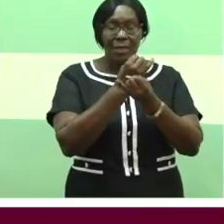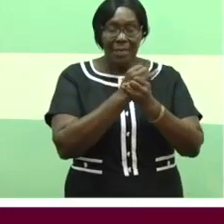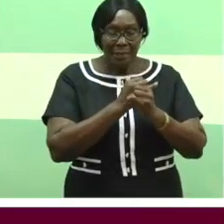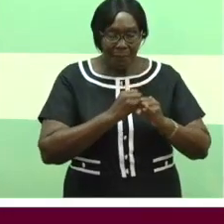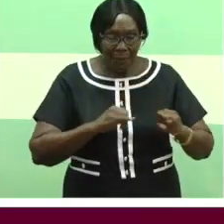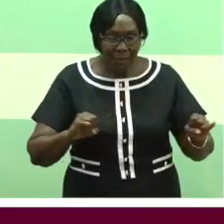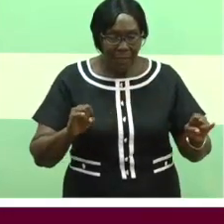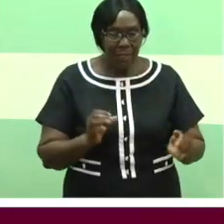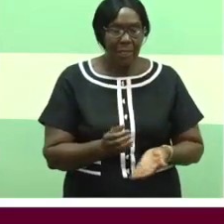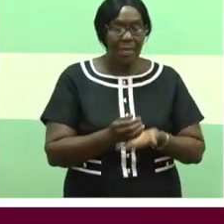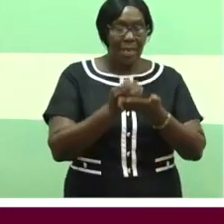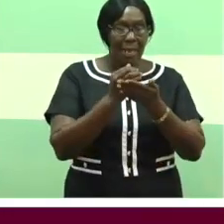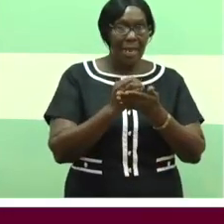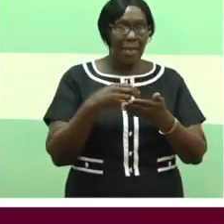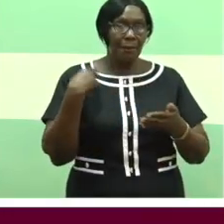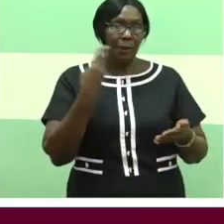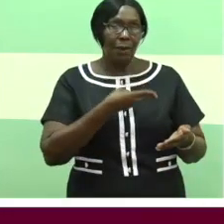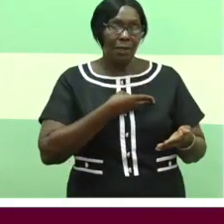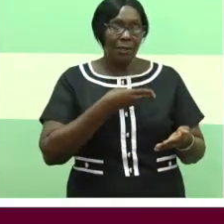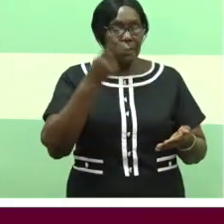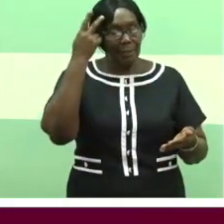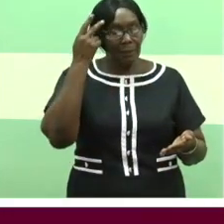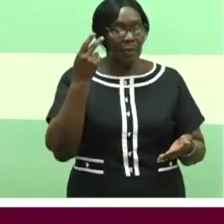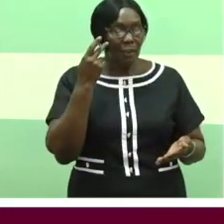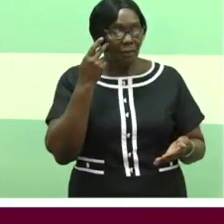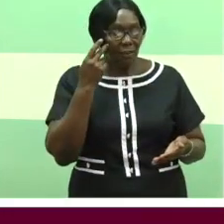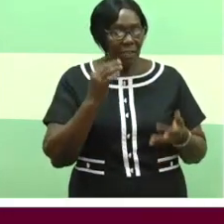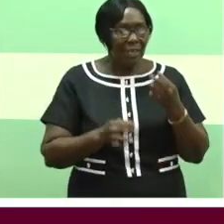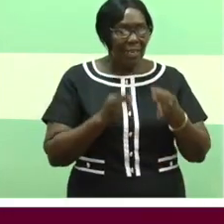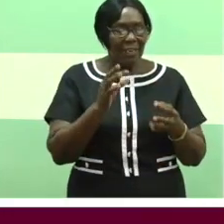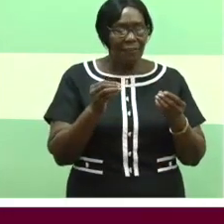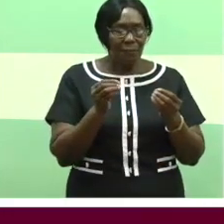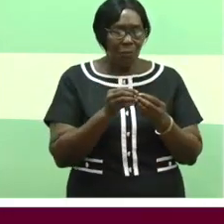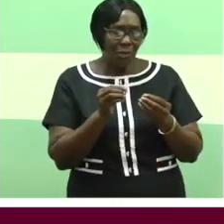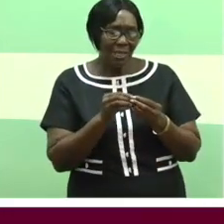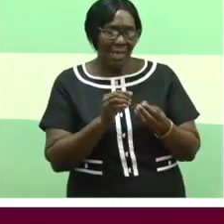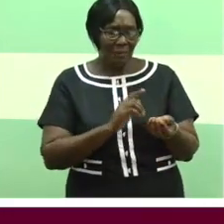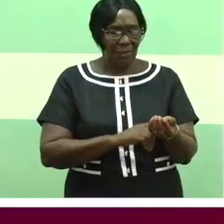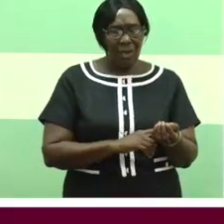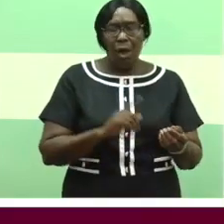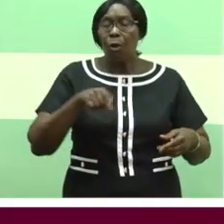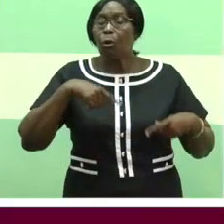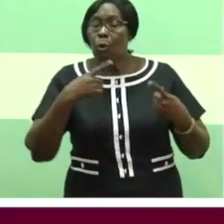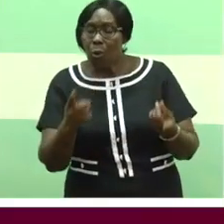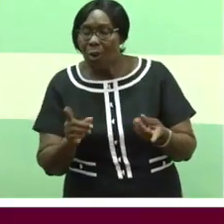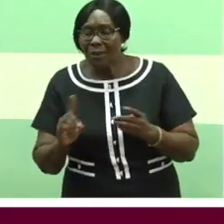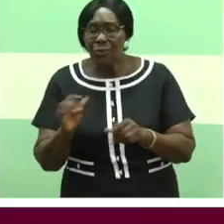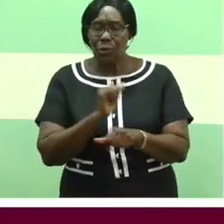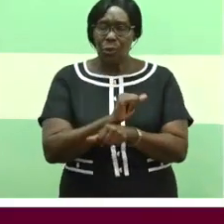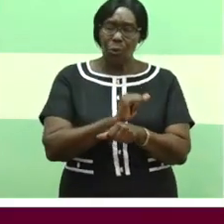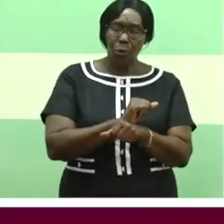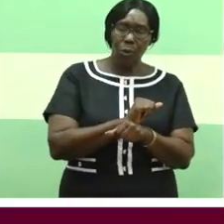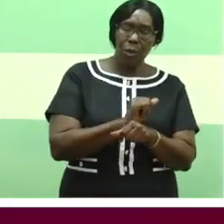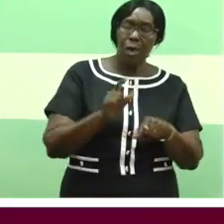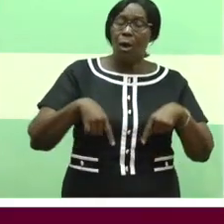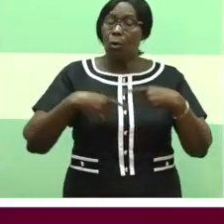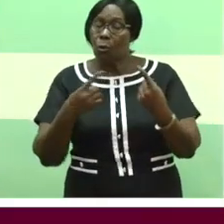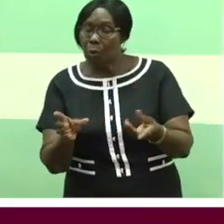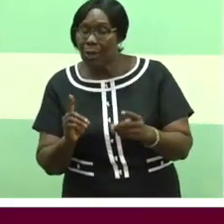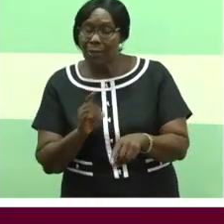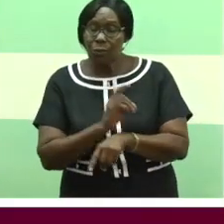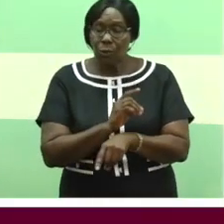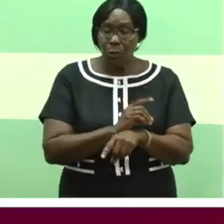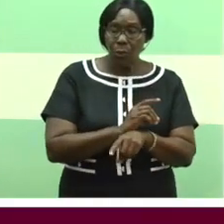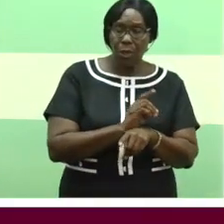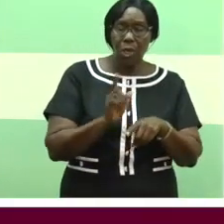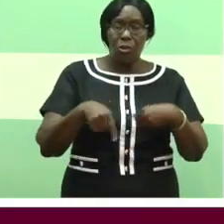parents. Because if most of the time you are spent repeating and saying, go and do your lessons. It is time to